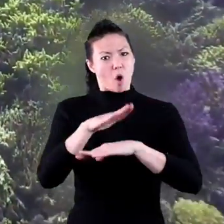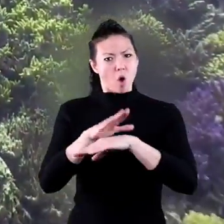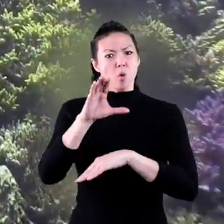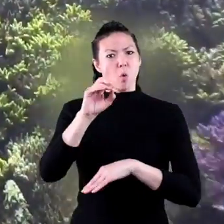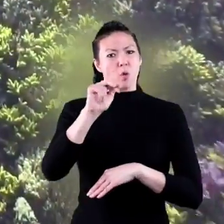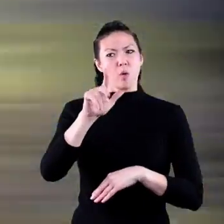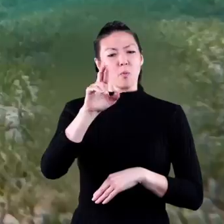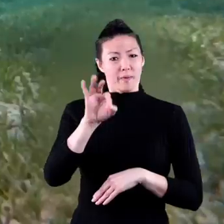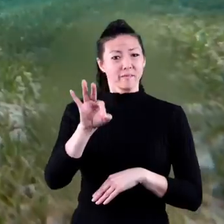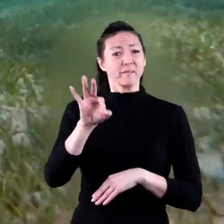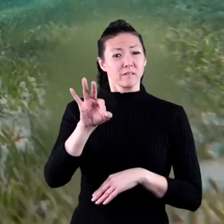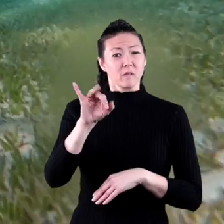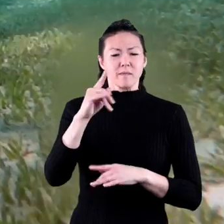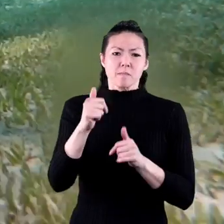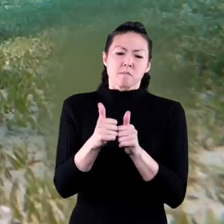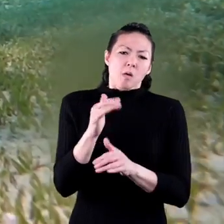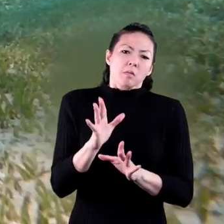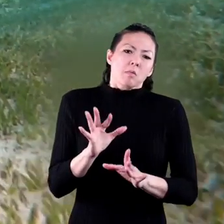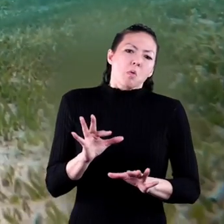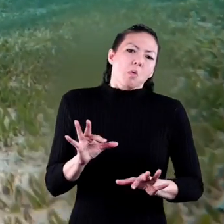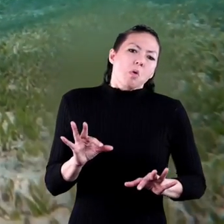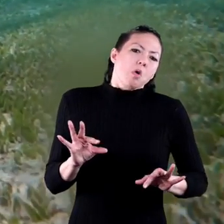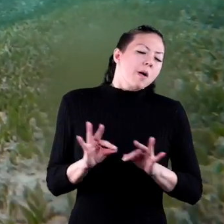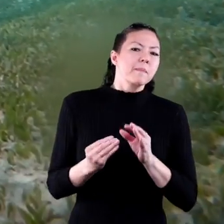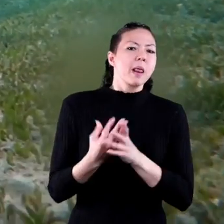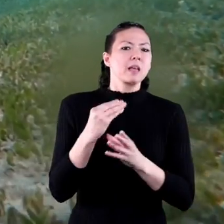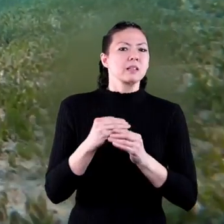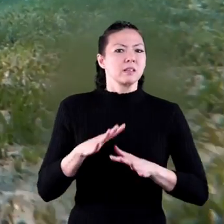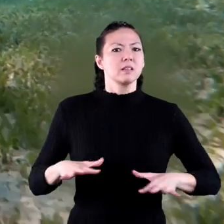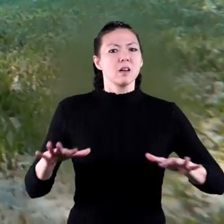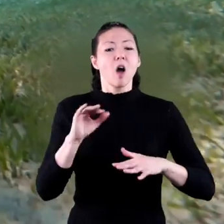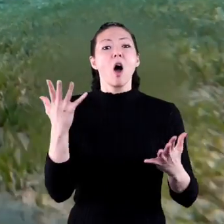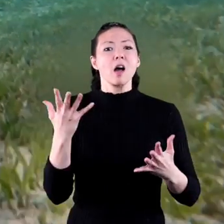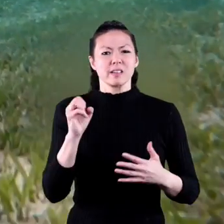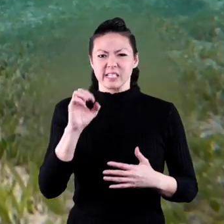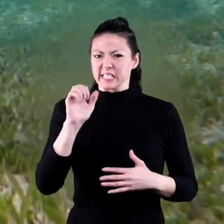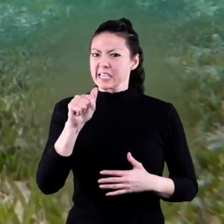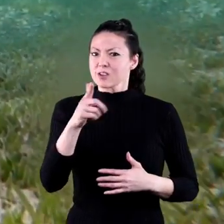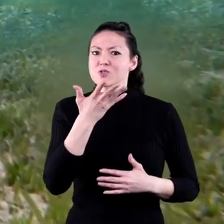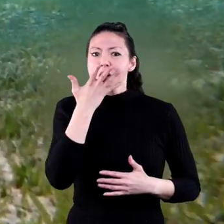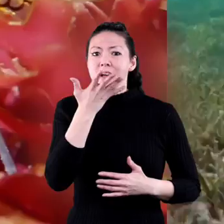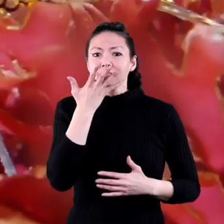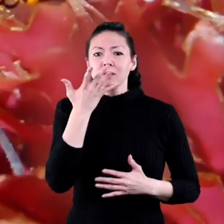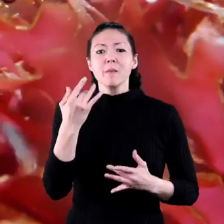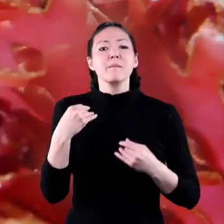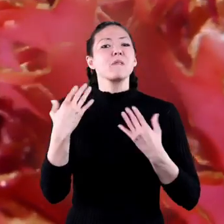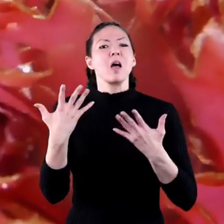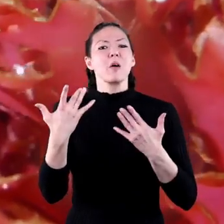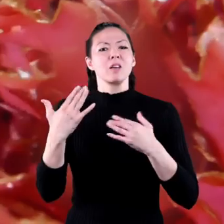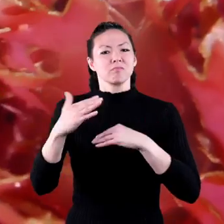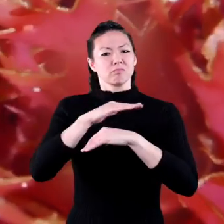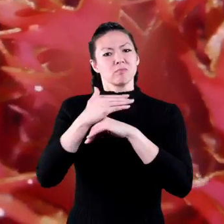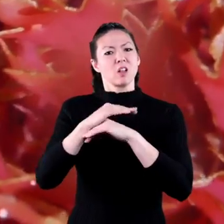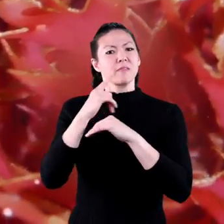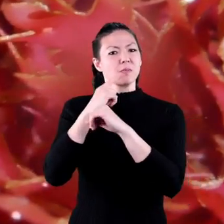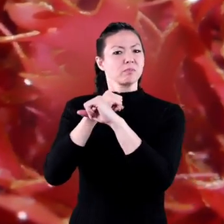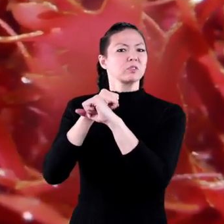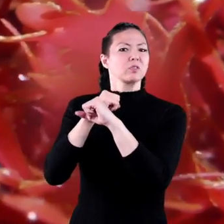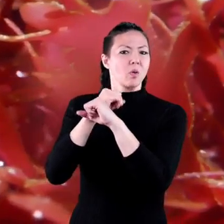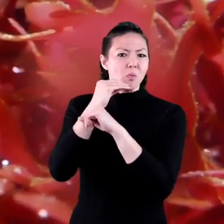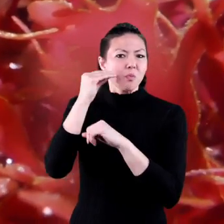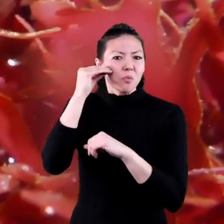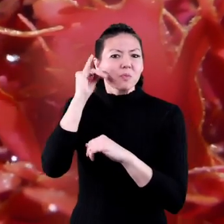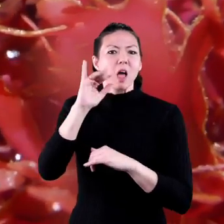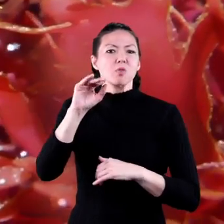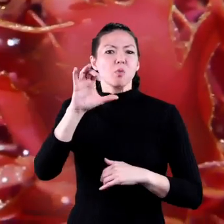reef. One of the most important plants in the reef are seagrasses. They provide shelter for young reef